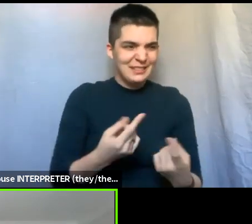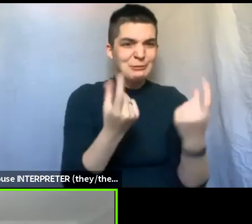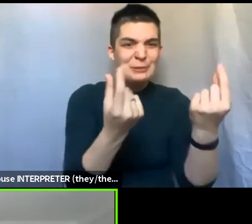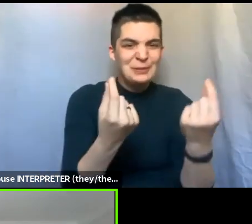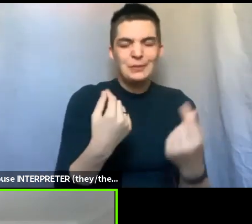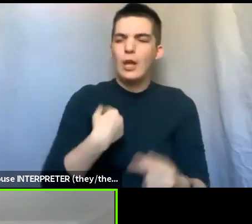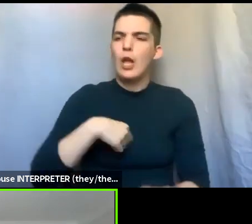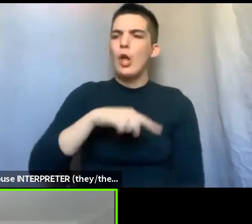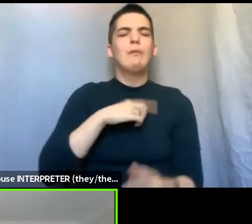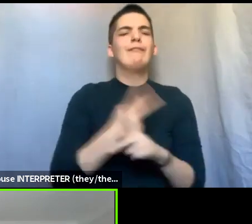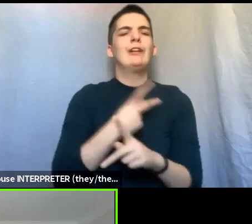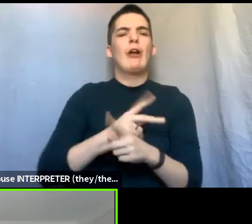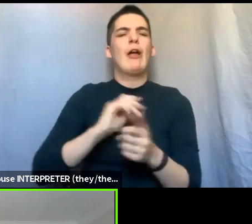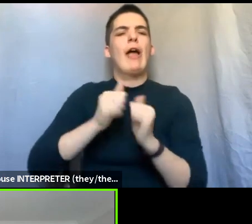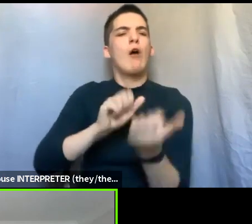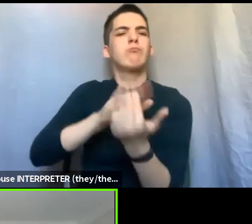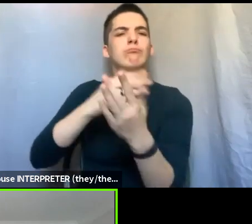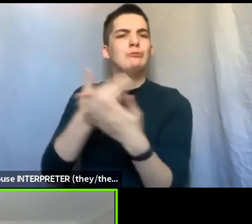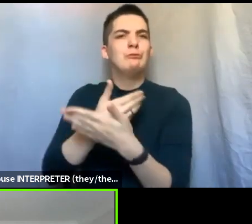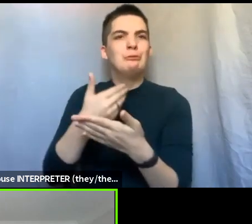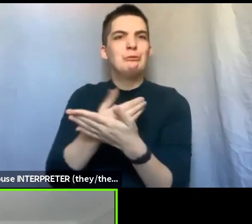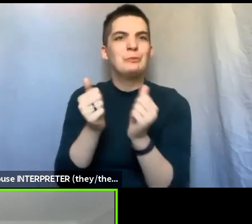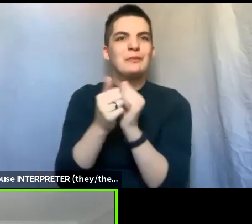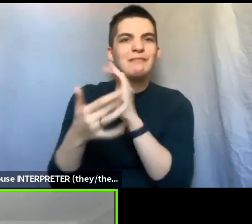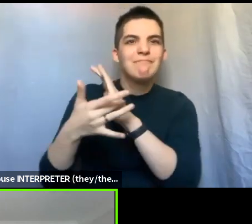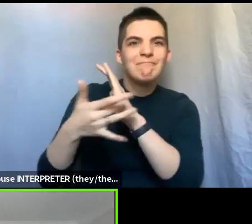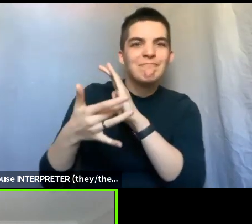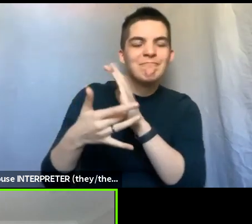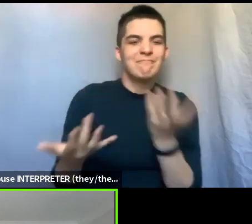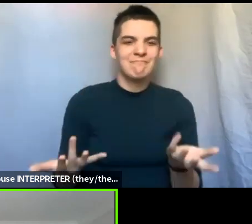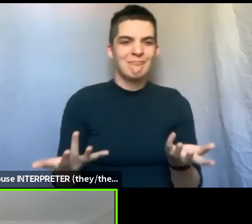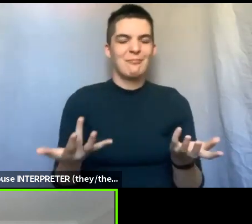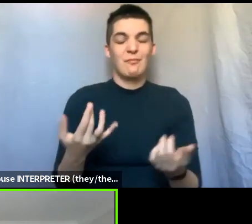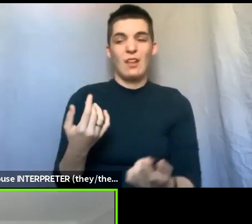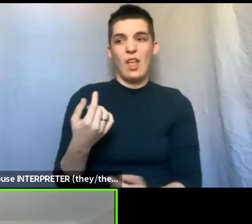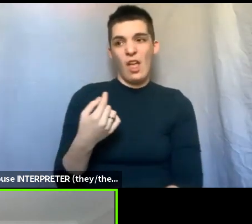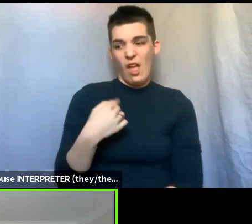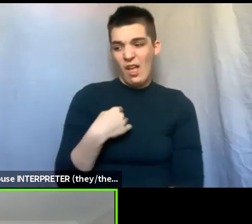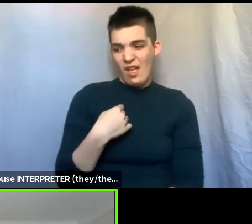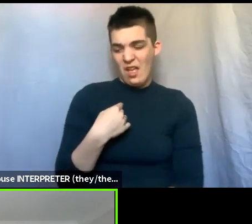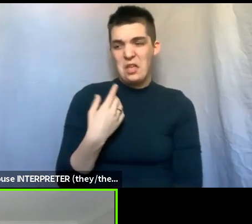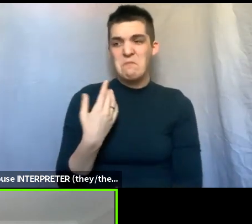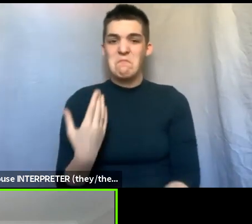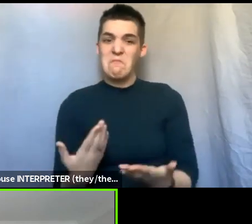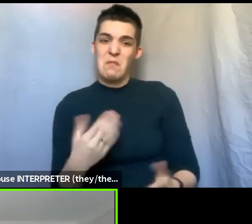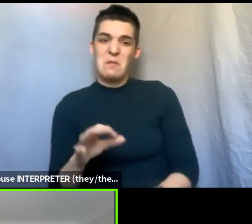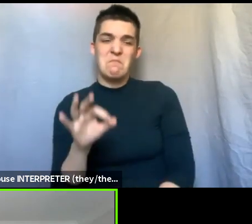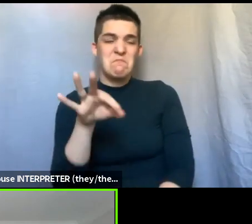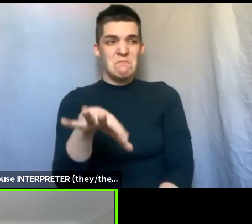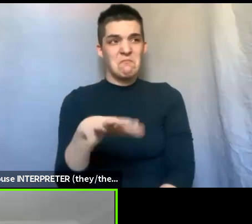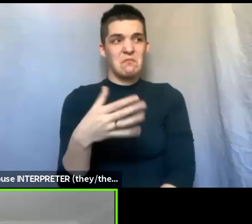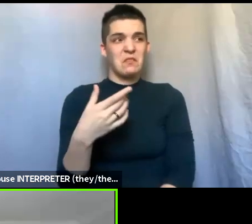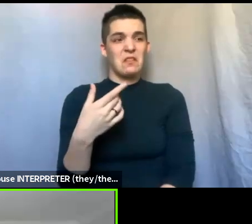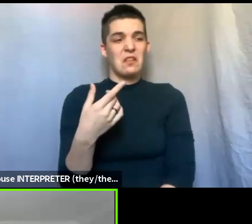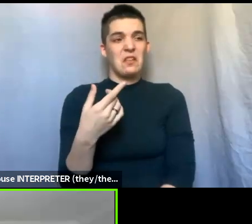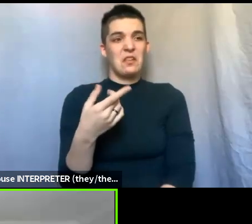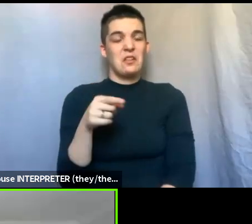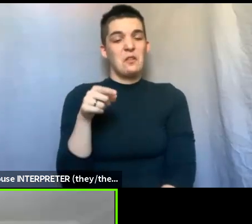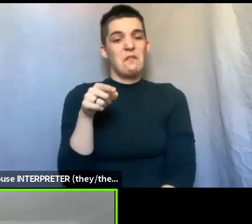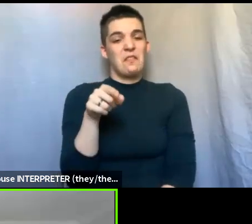find another way to do it. And in fact, I dare say that this other way of doing it is